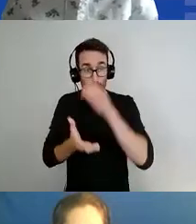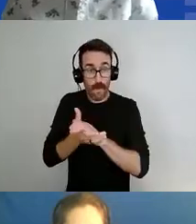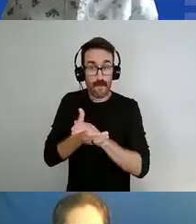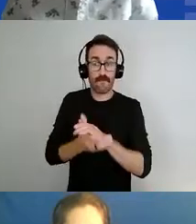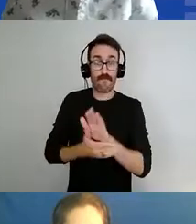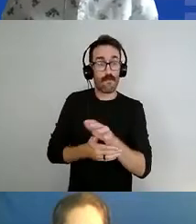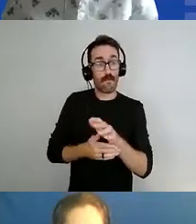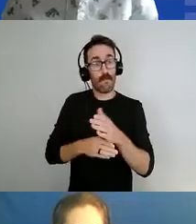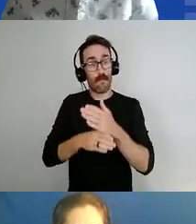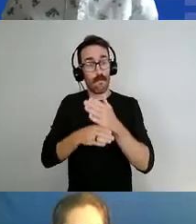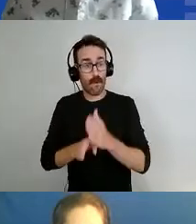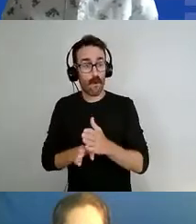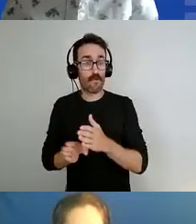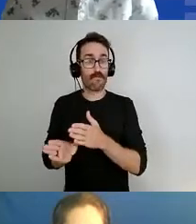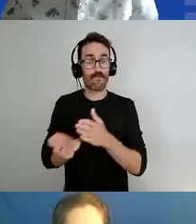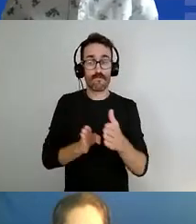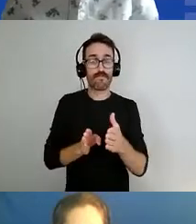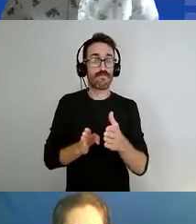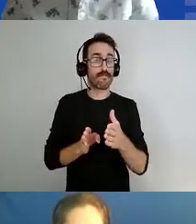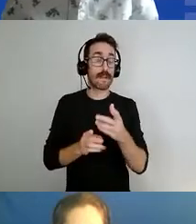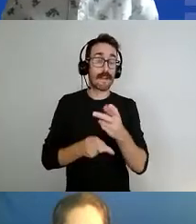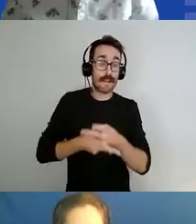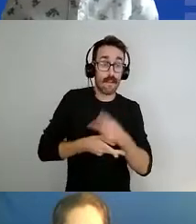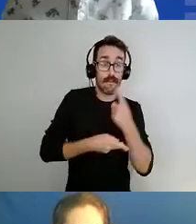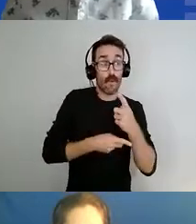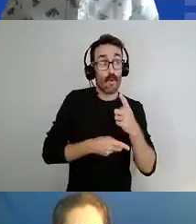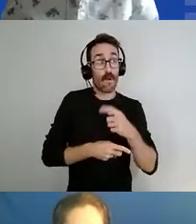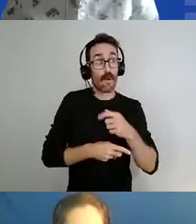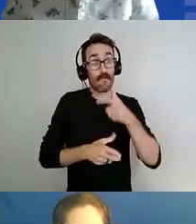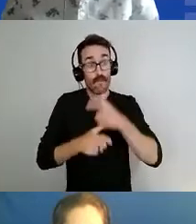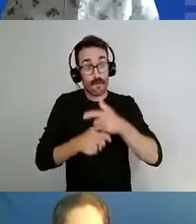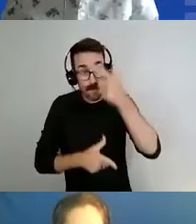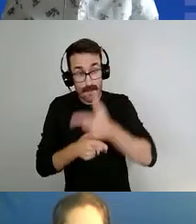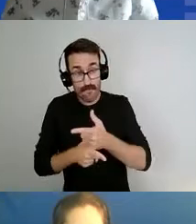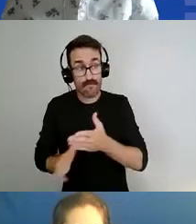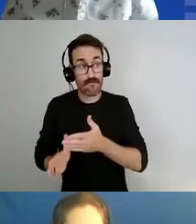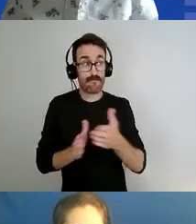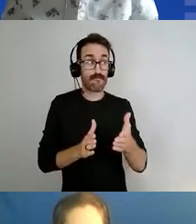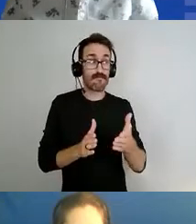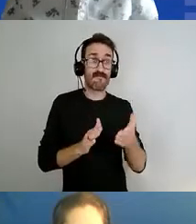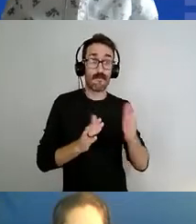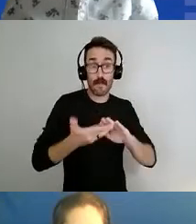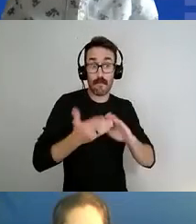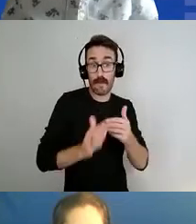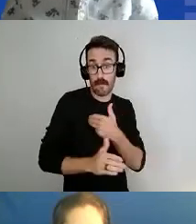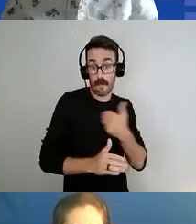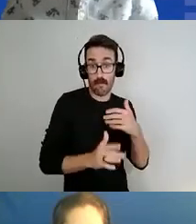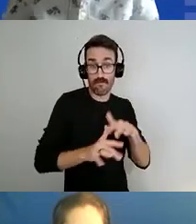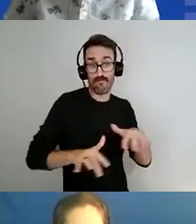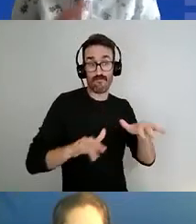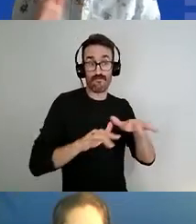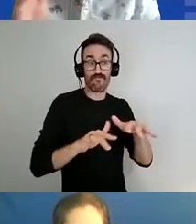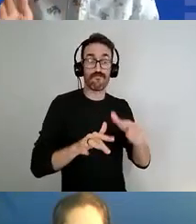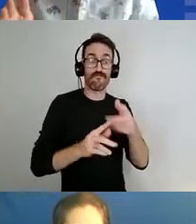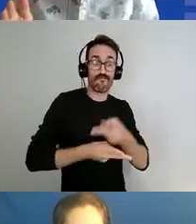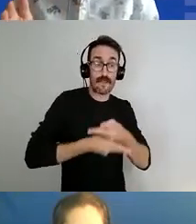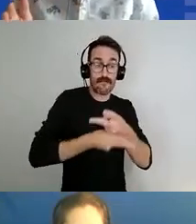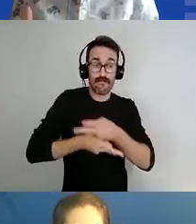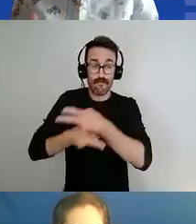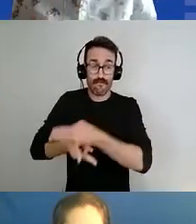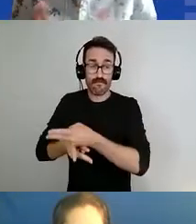relationship partner. They included caring for a sibling, caring for community members, which people may have